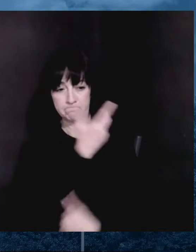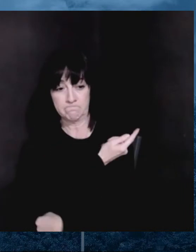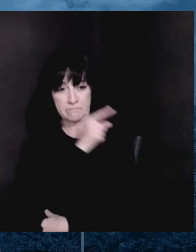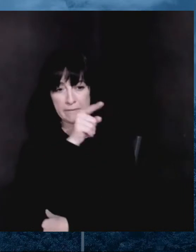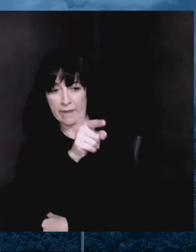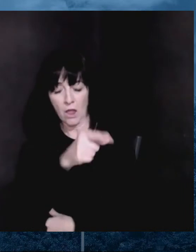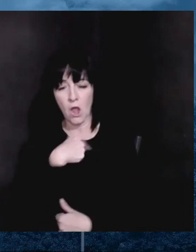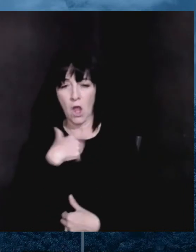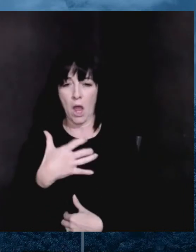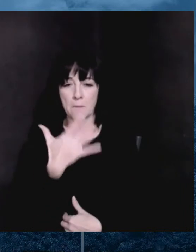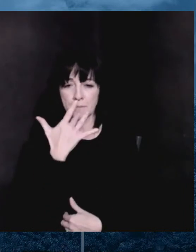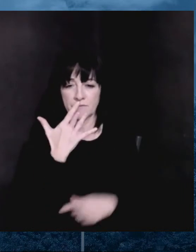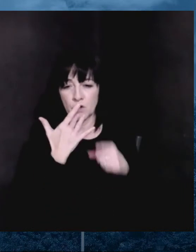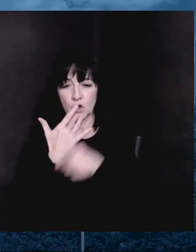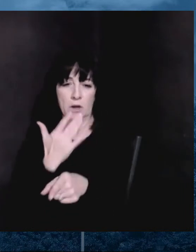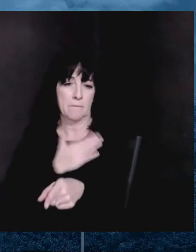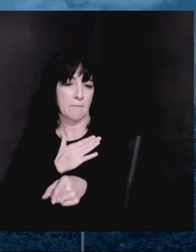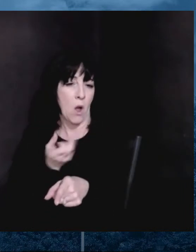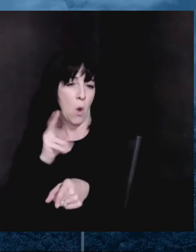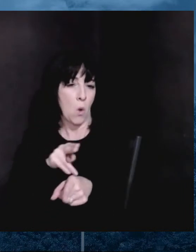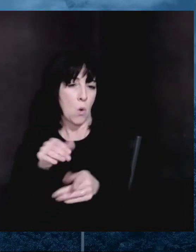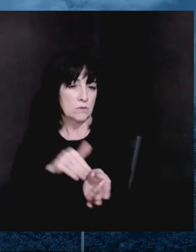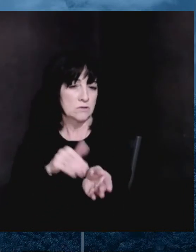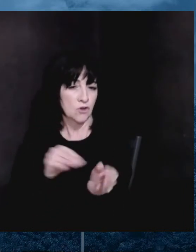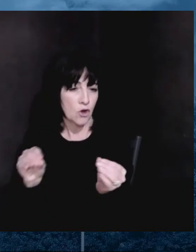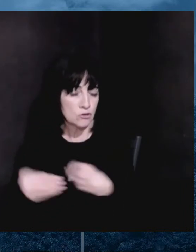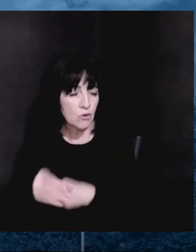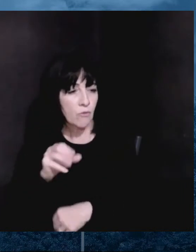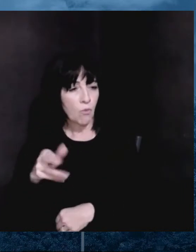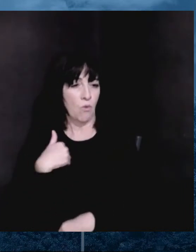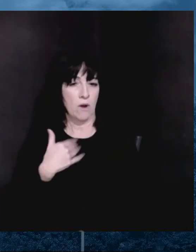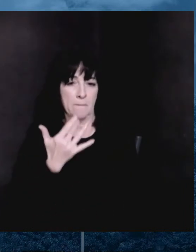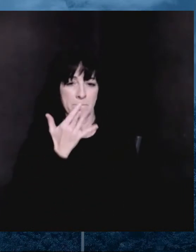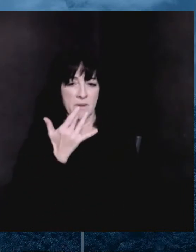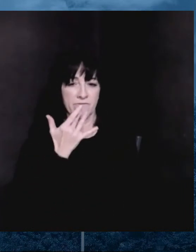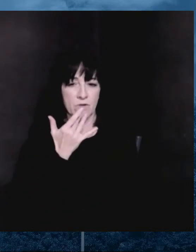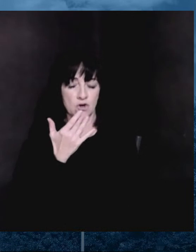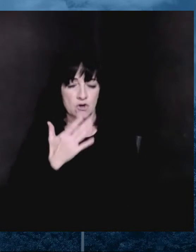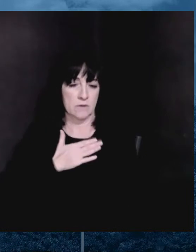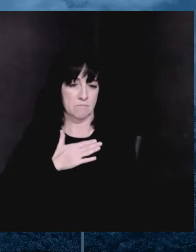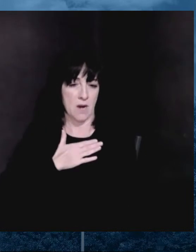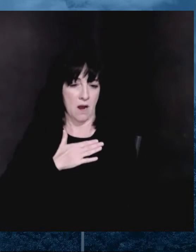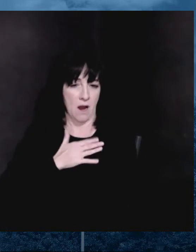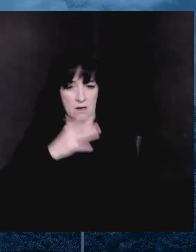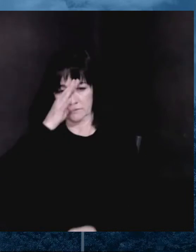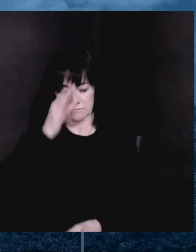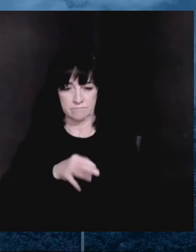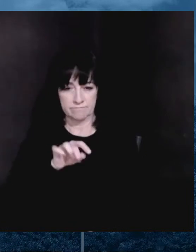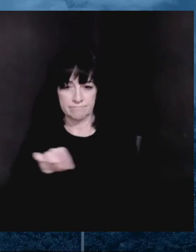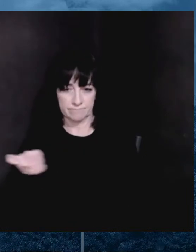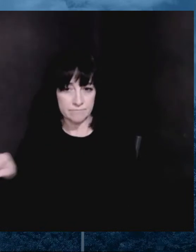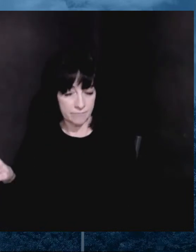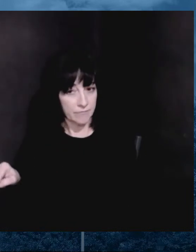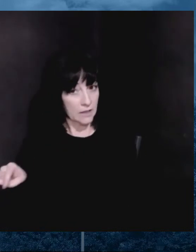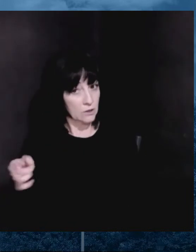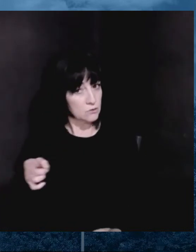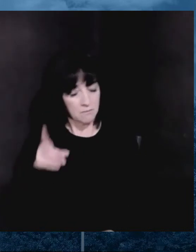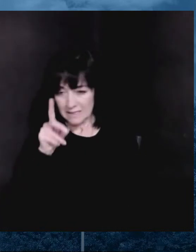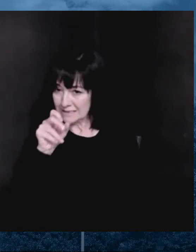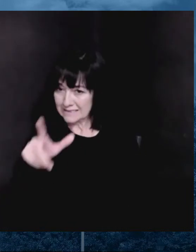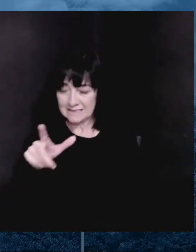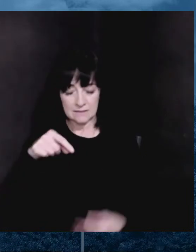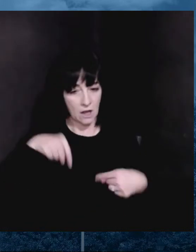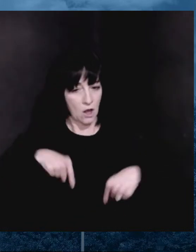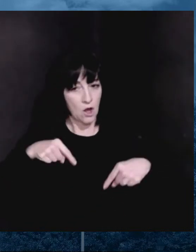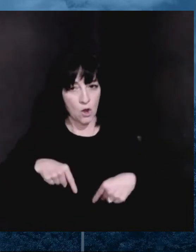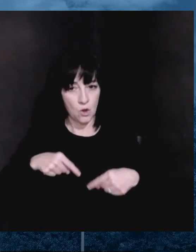infrastructure that has been built now in Delaware to provide those options. But we're eager to get more